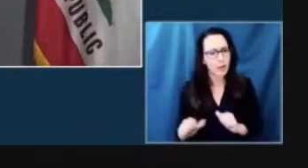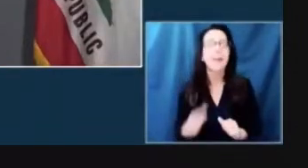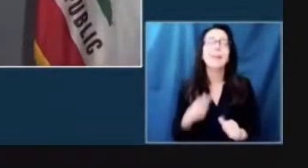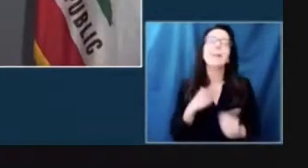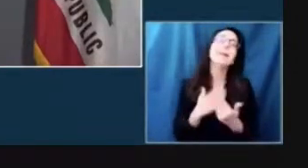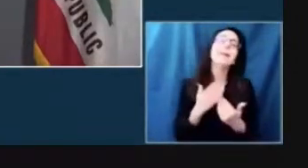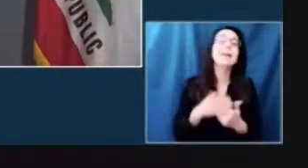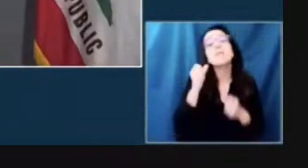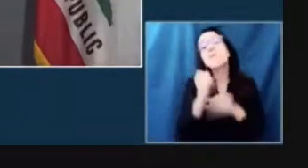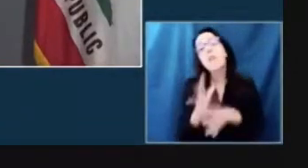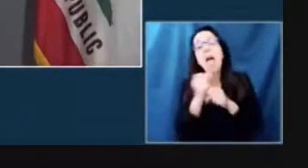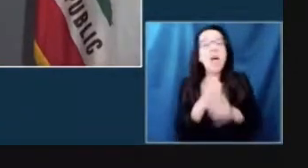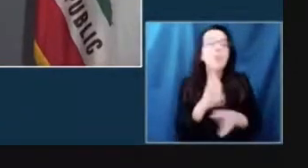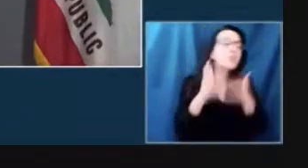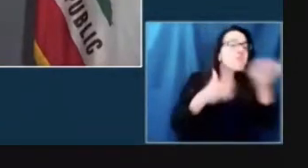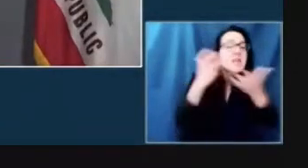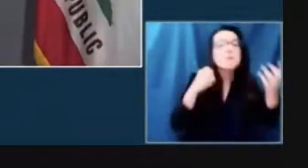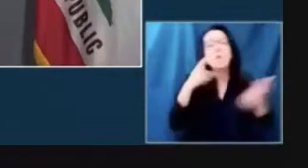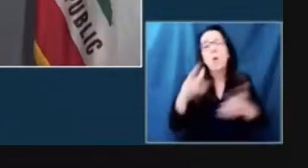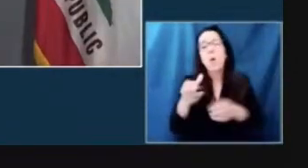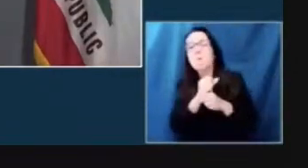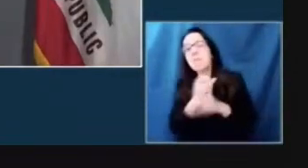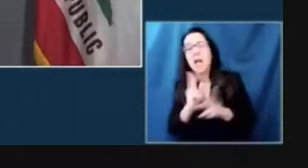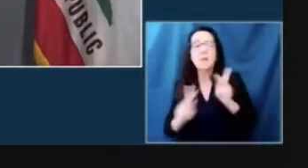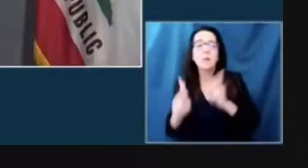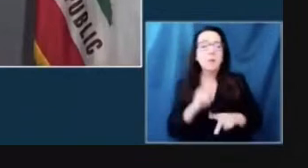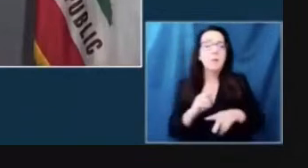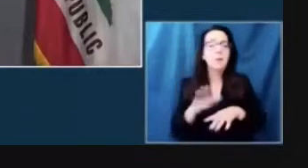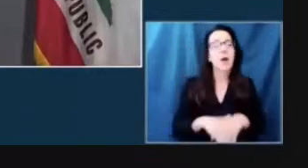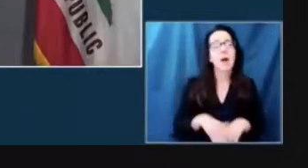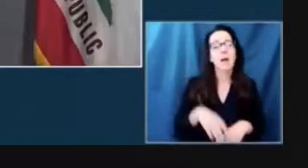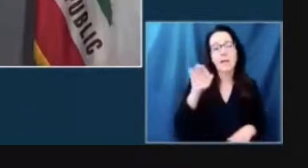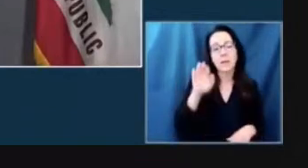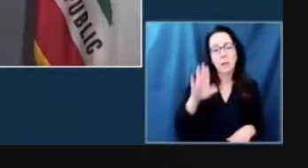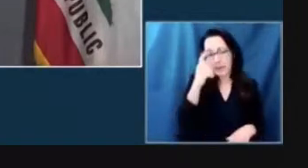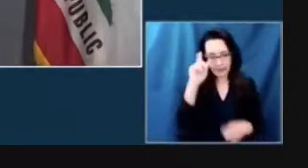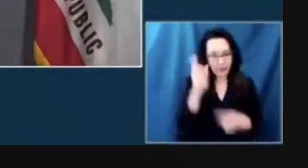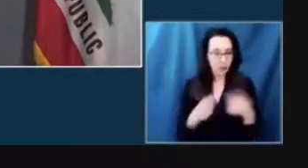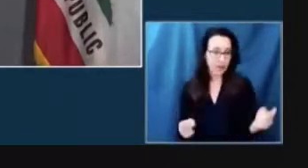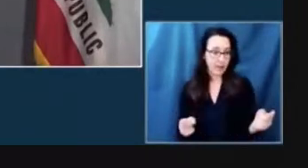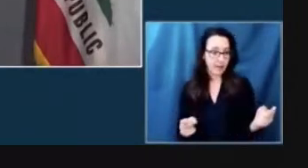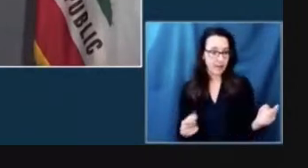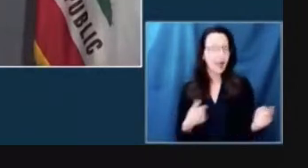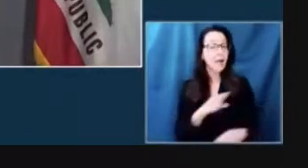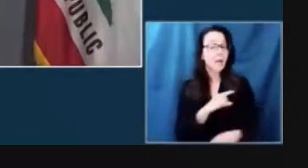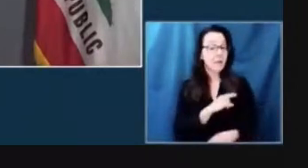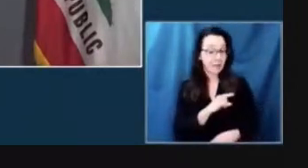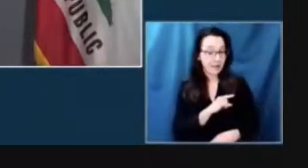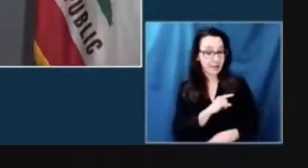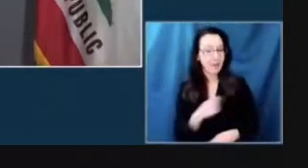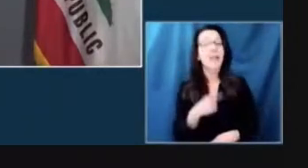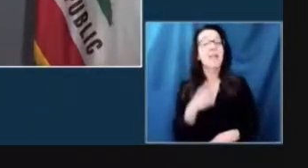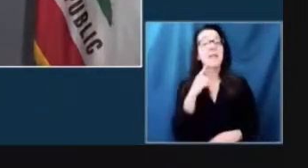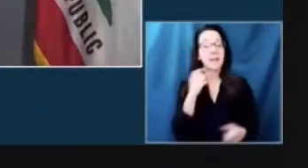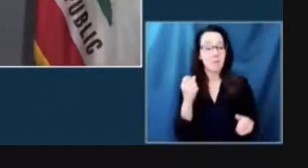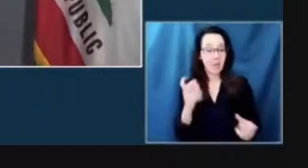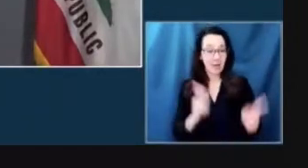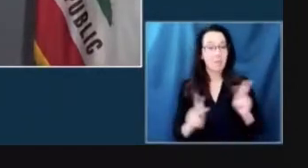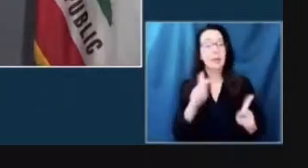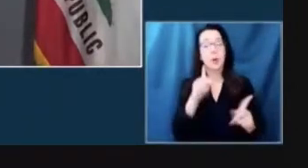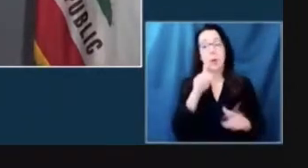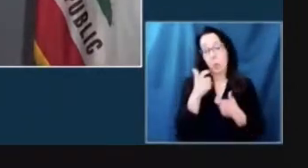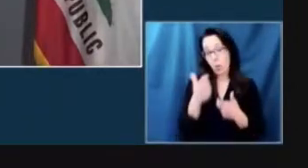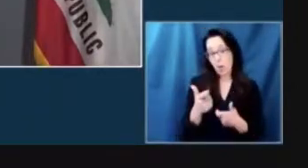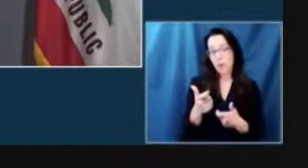committee meetings or blast people on Facebook because of disagreements. I know that I'm guilty of that, and I think many watching this video on the Zoom today may be guilty of